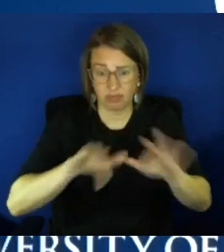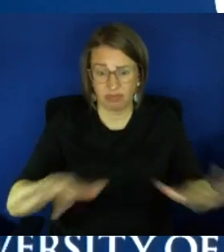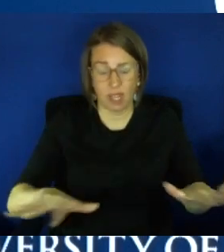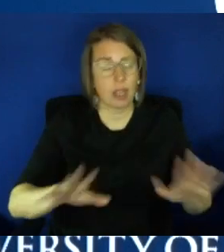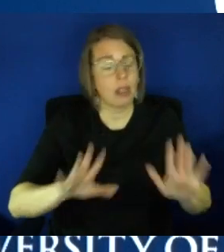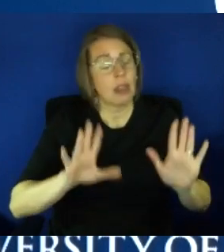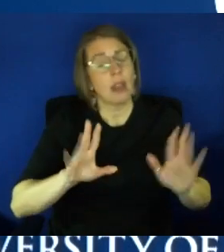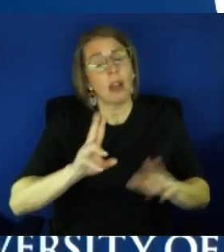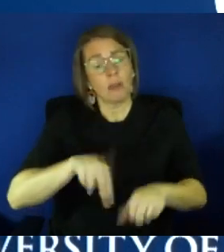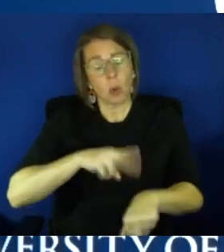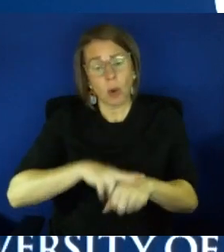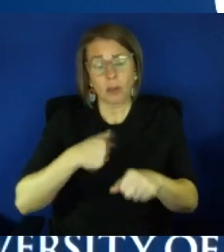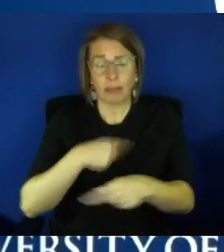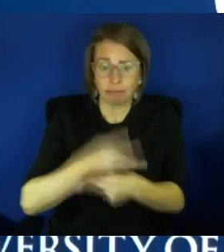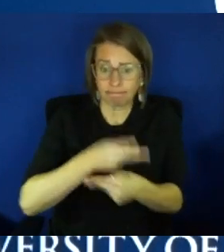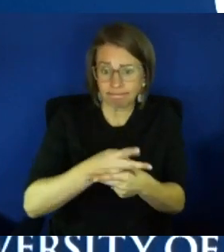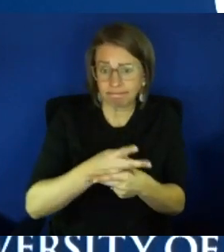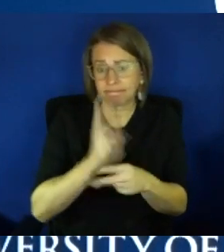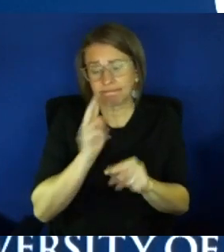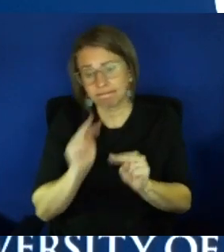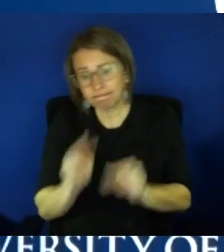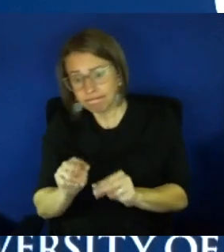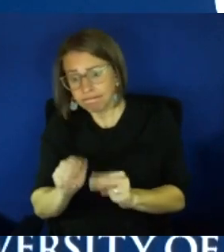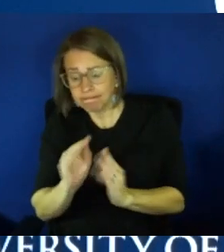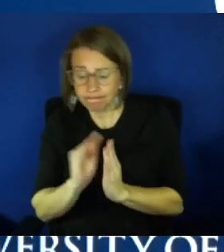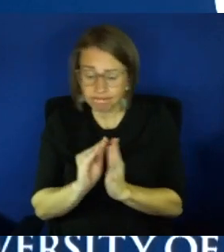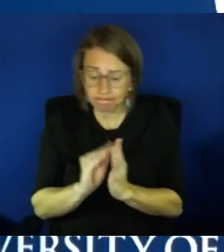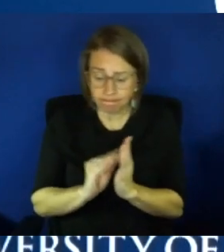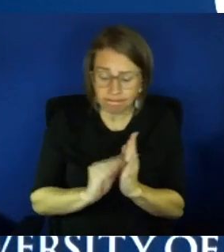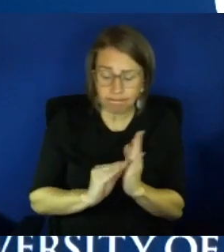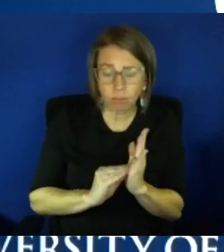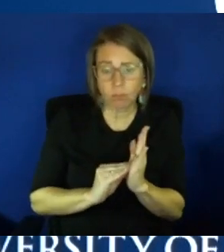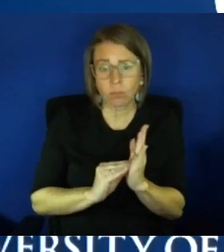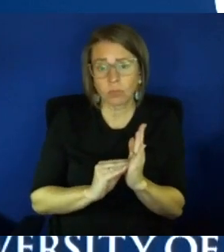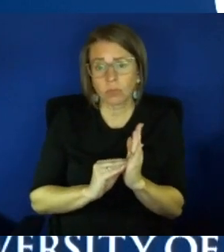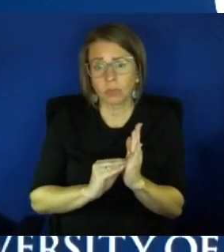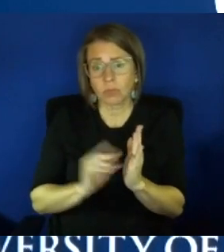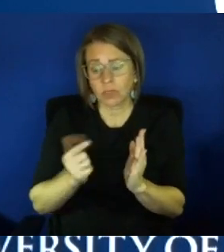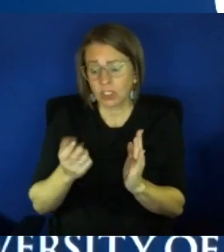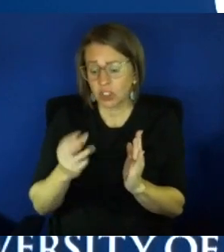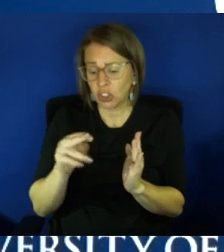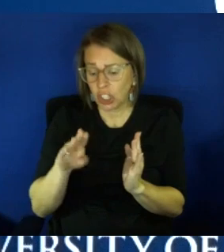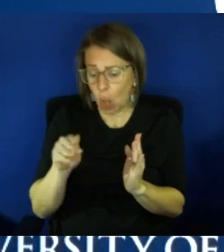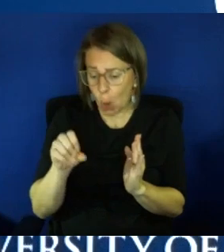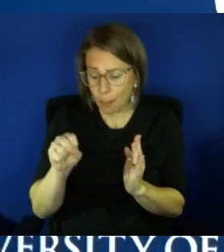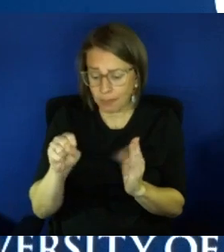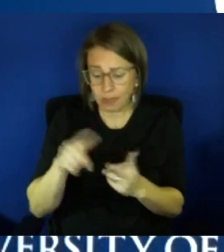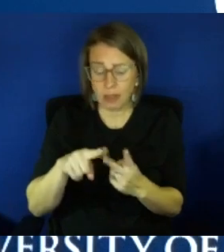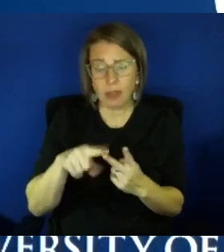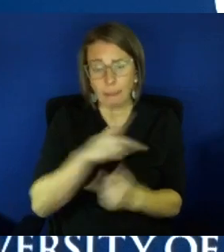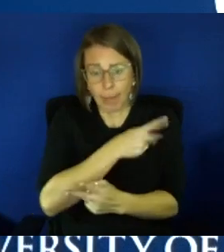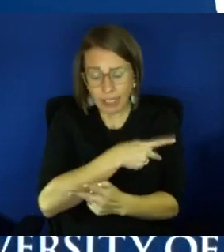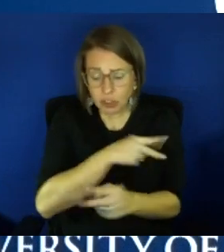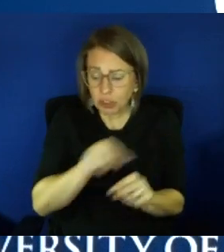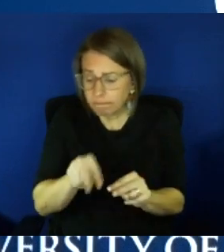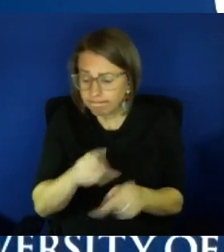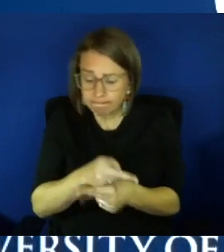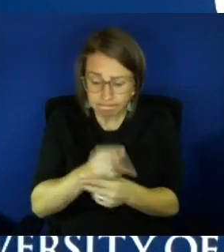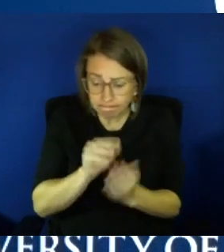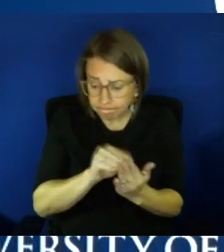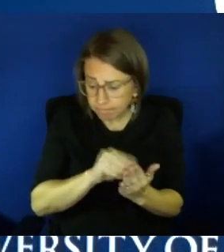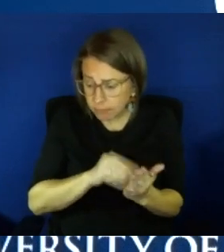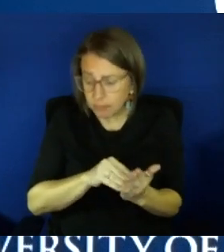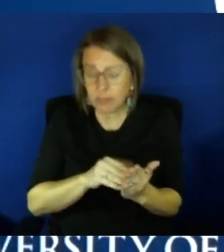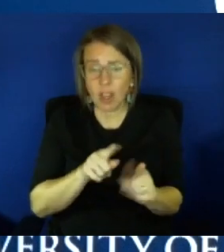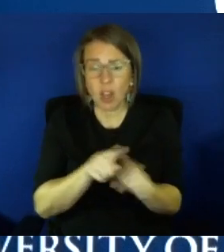to monitor the genomes, monitor the patients, and of course, any contacts around those patients. But